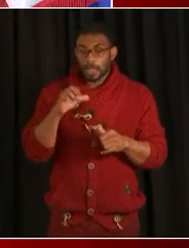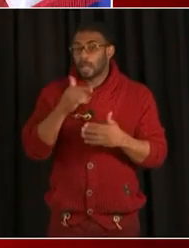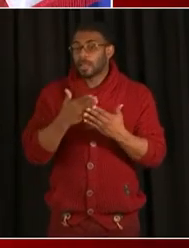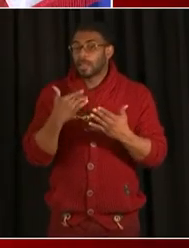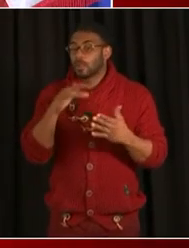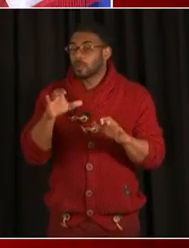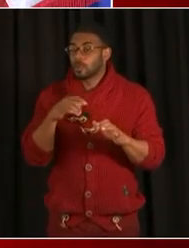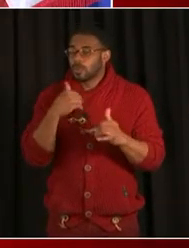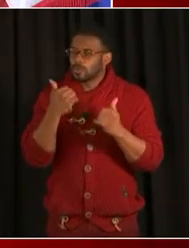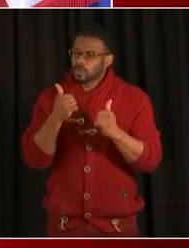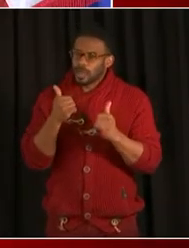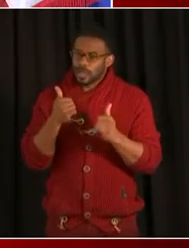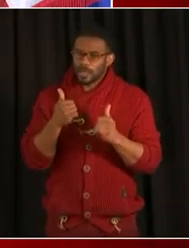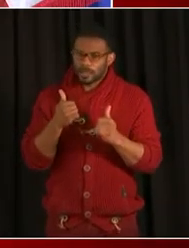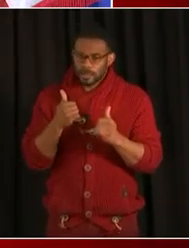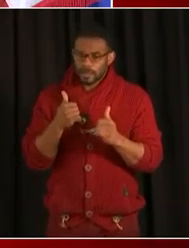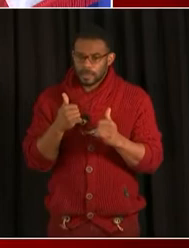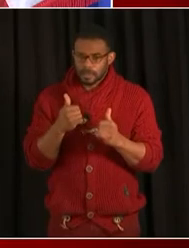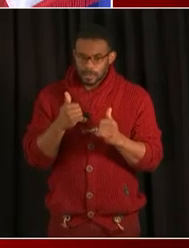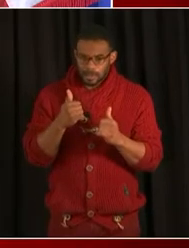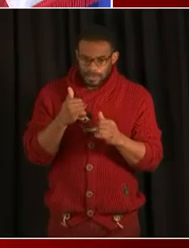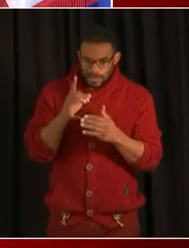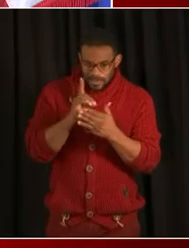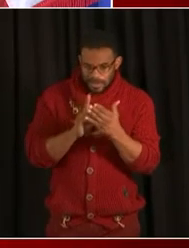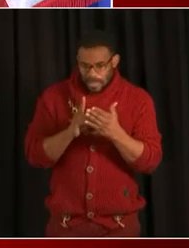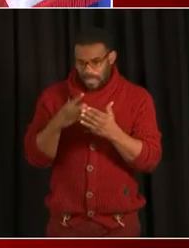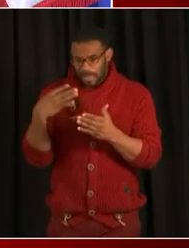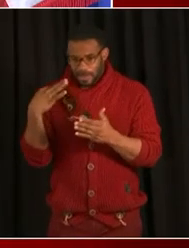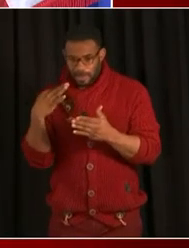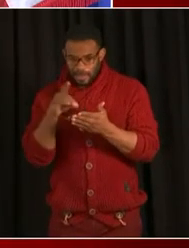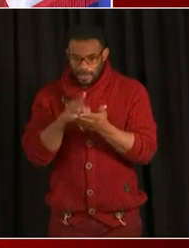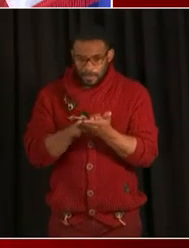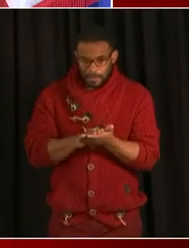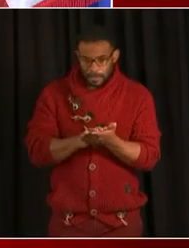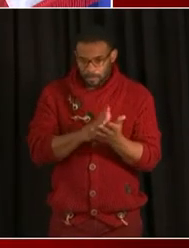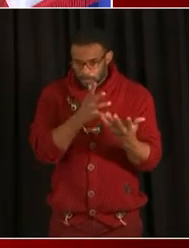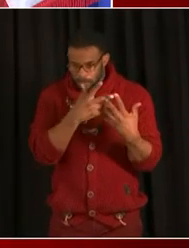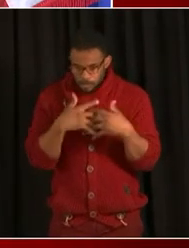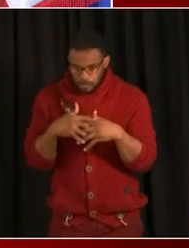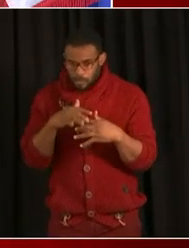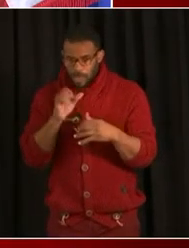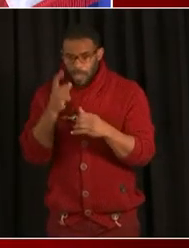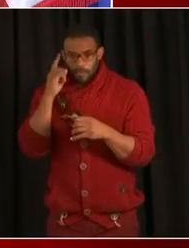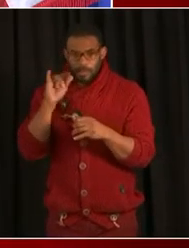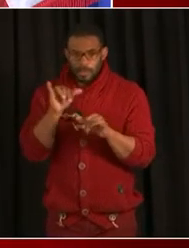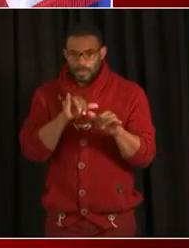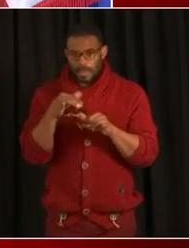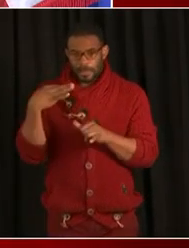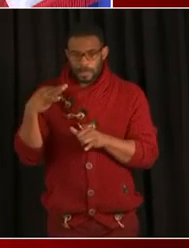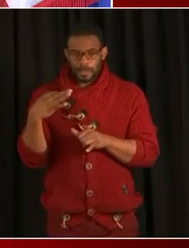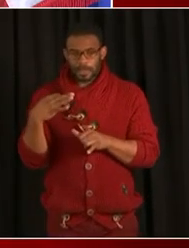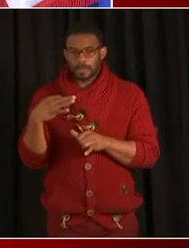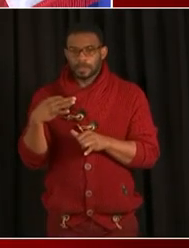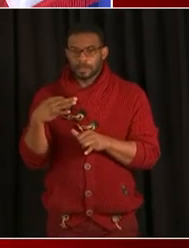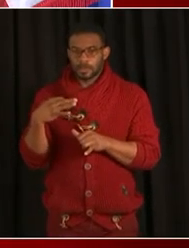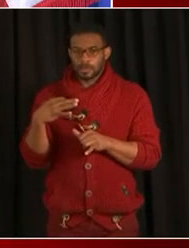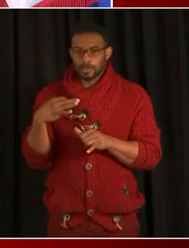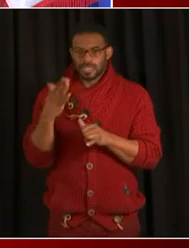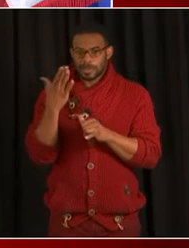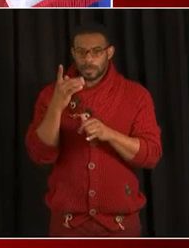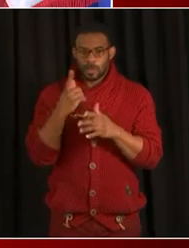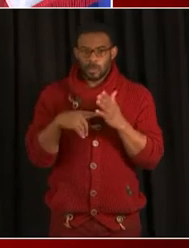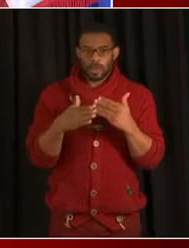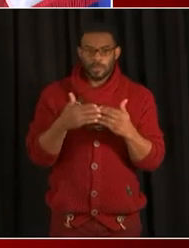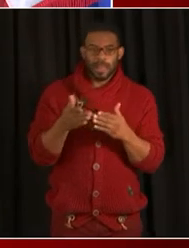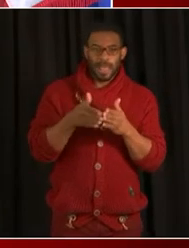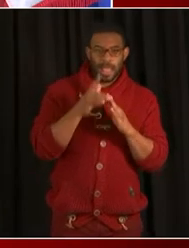The other thing that we do is we try to align the application documents or the documents we ask for the application